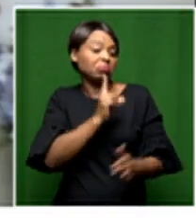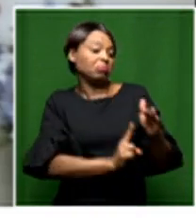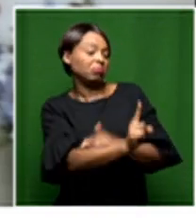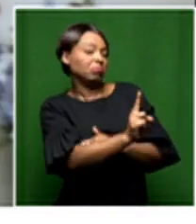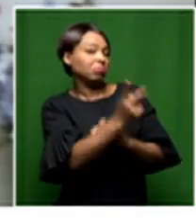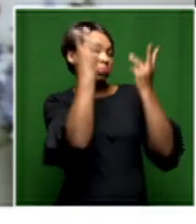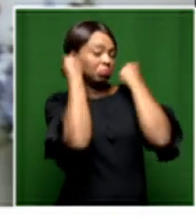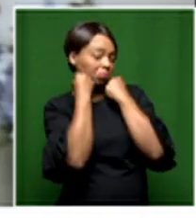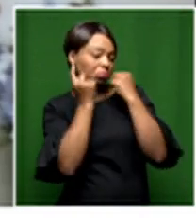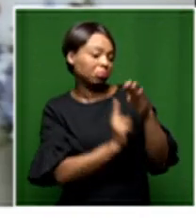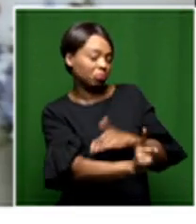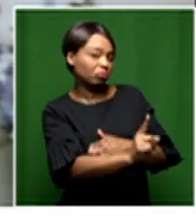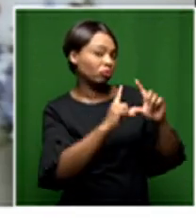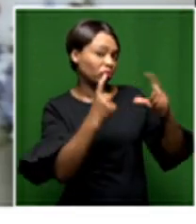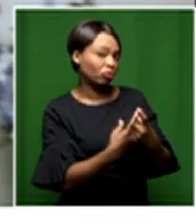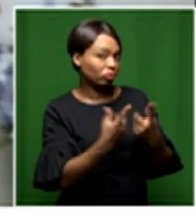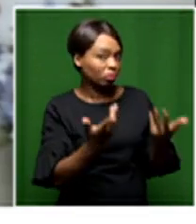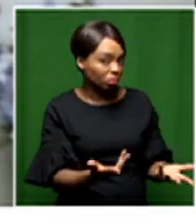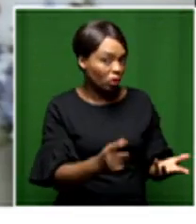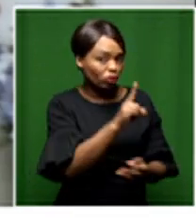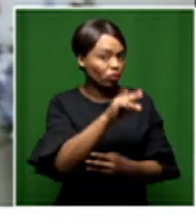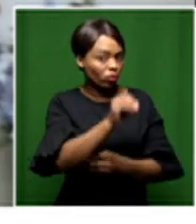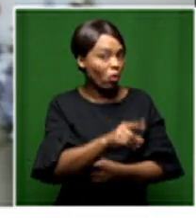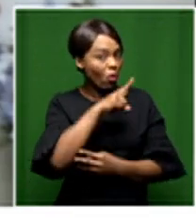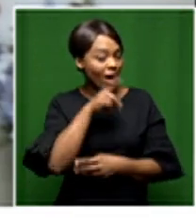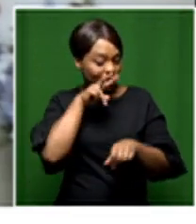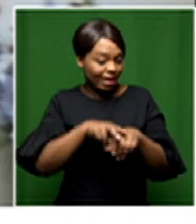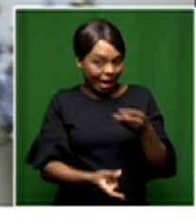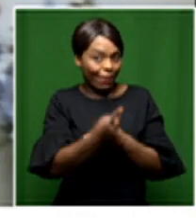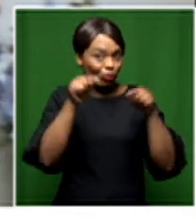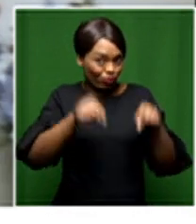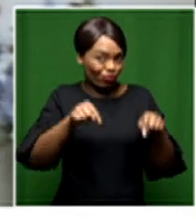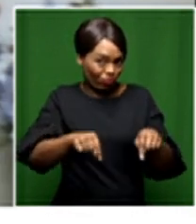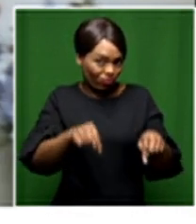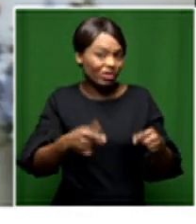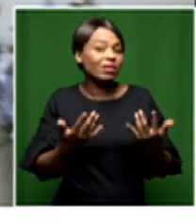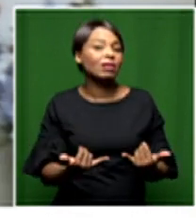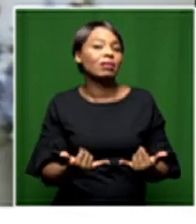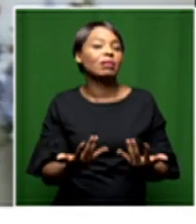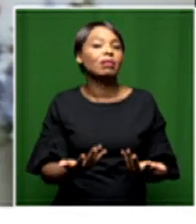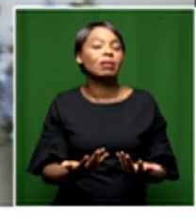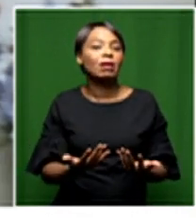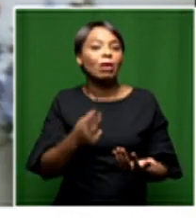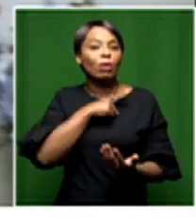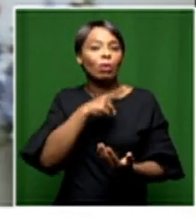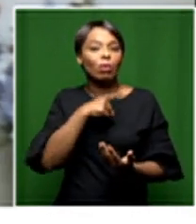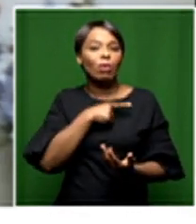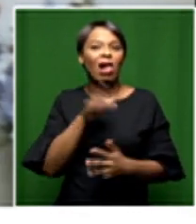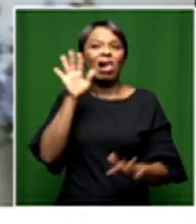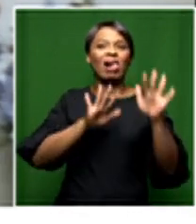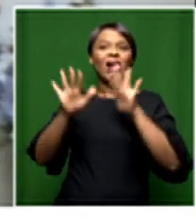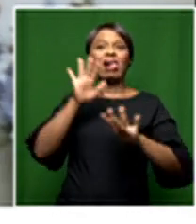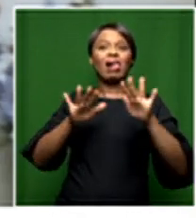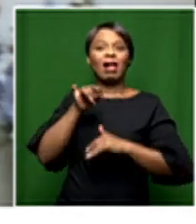it, and is possibly going to get to that today, and that he tries to pull down the pillars of the democratic order in